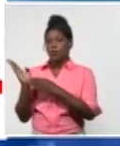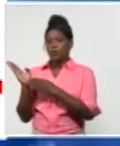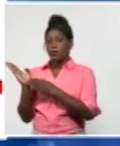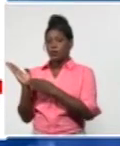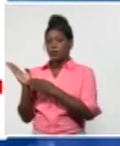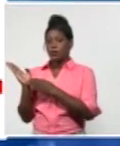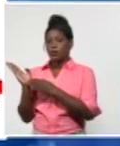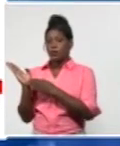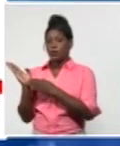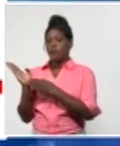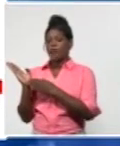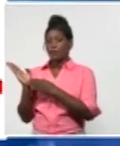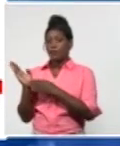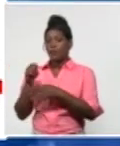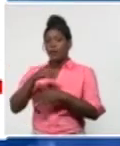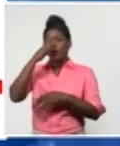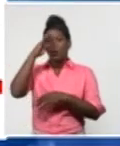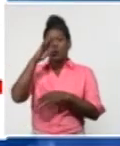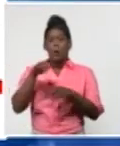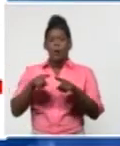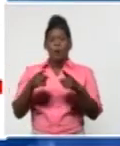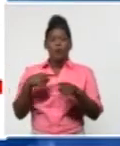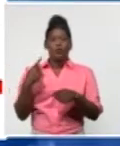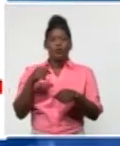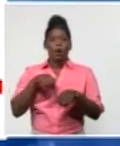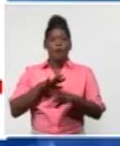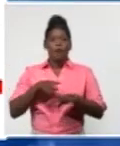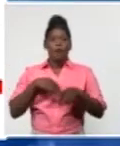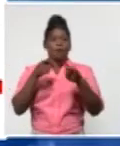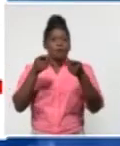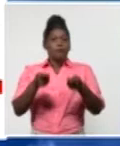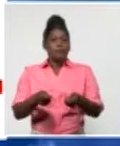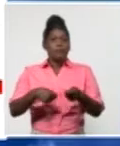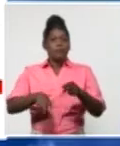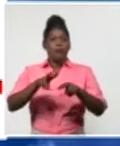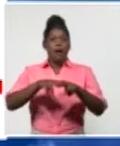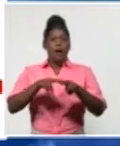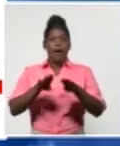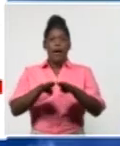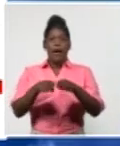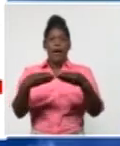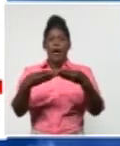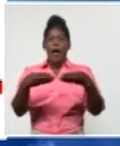Cuba, which is what has led to this decision. And there you have it,